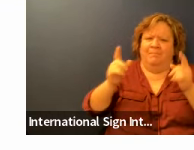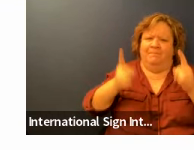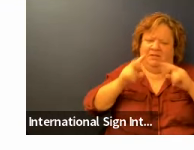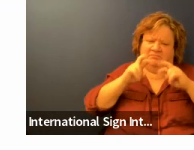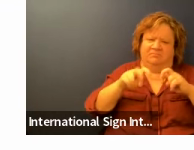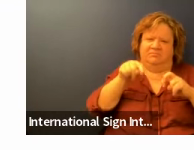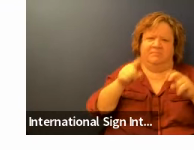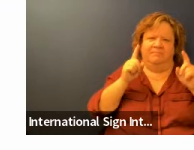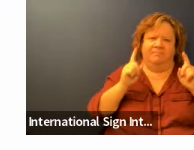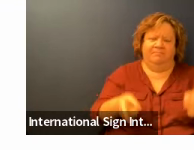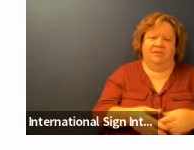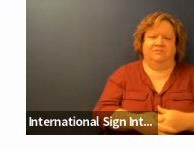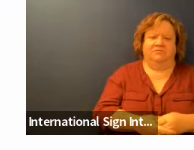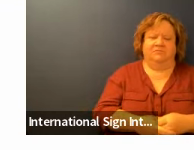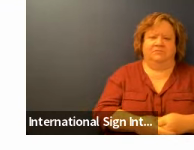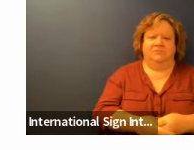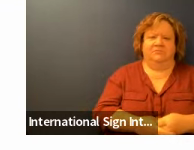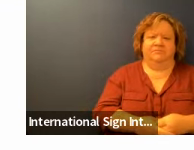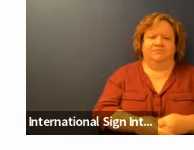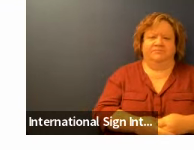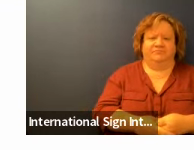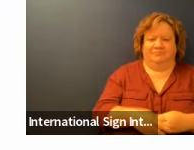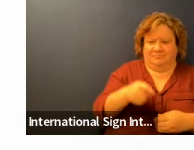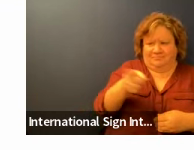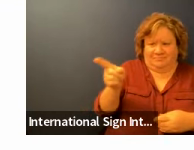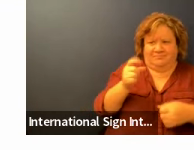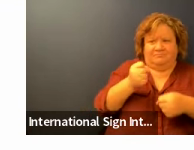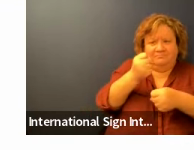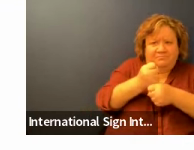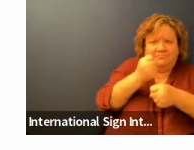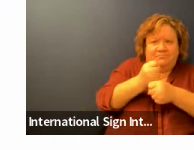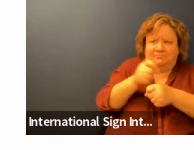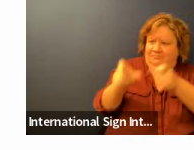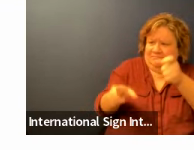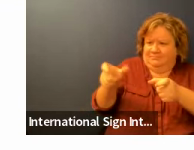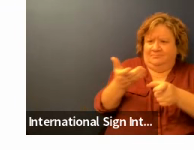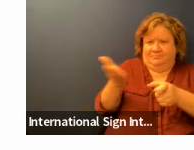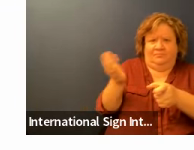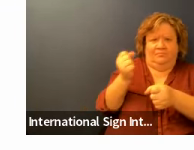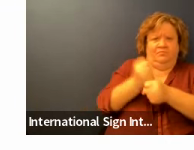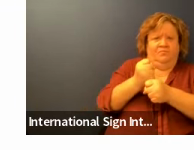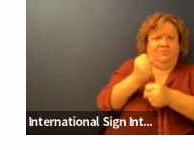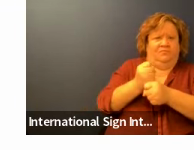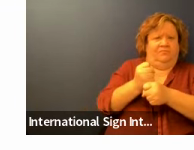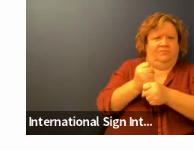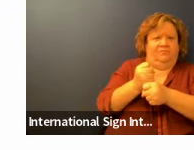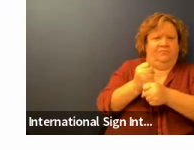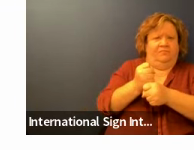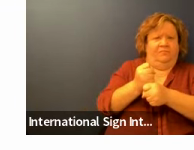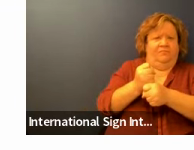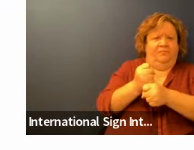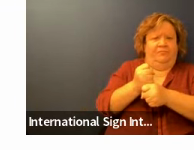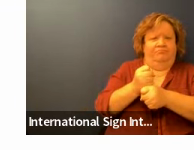social protection, and especially workers who are living in the who are working in the informal